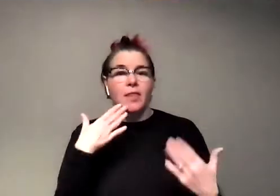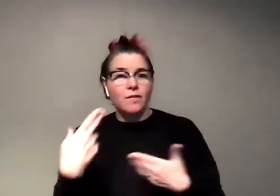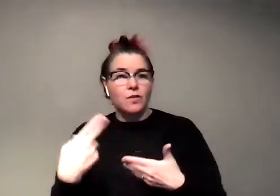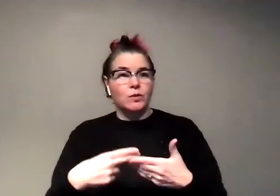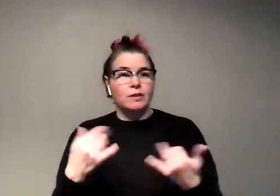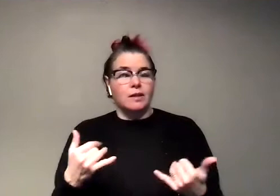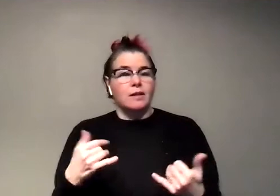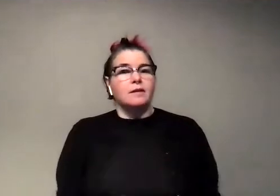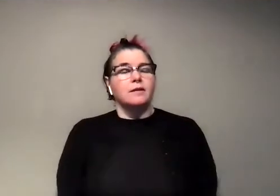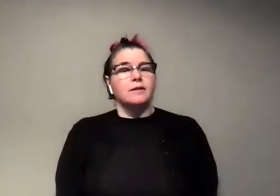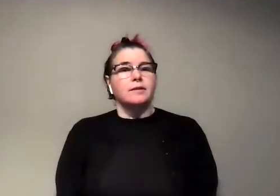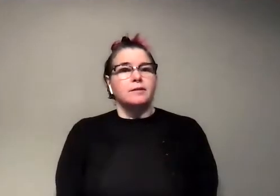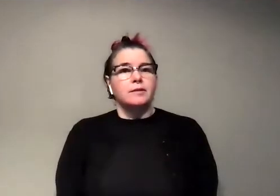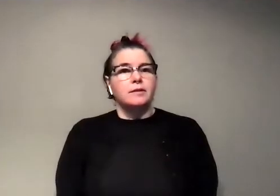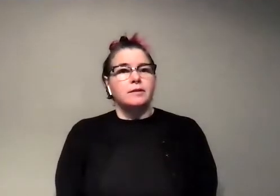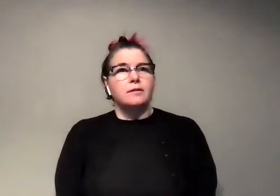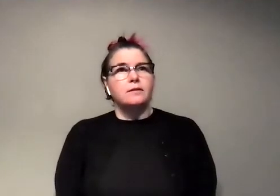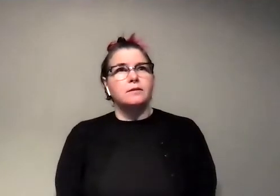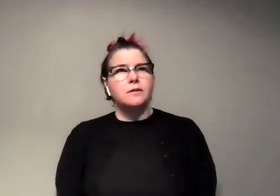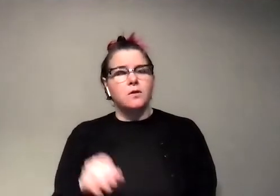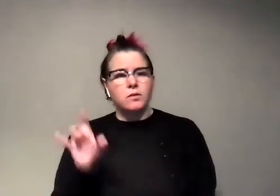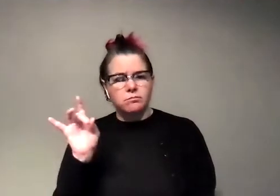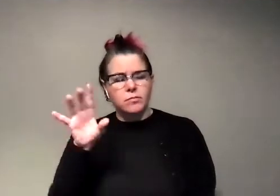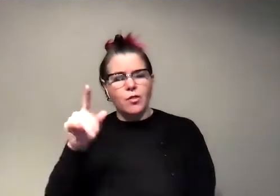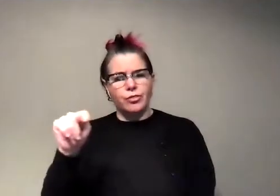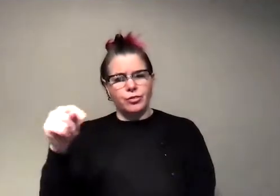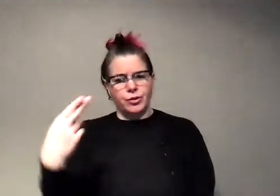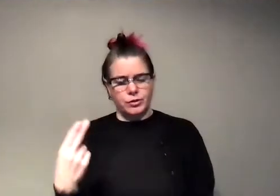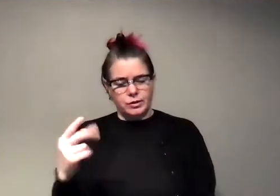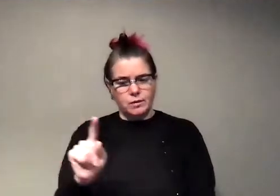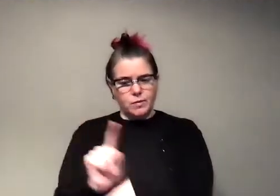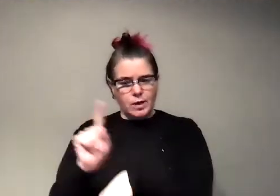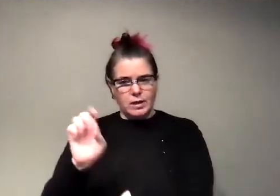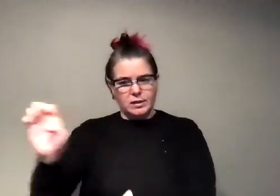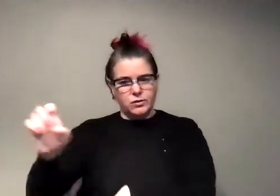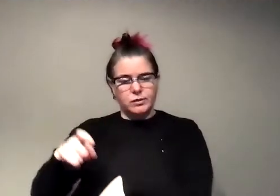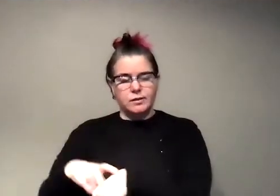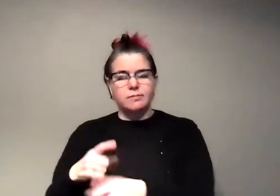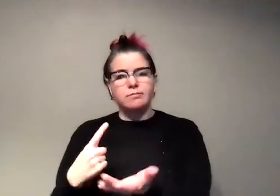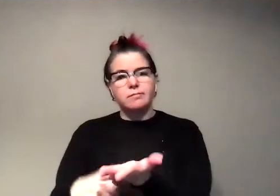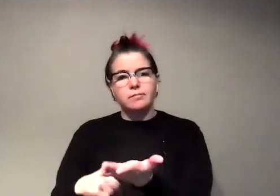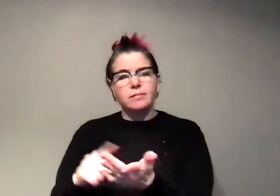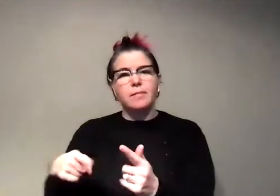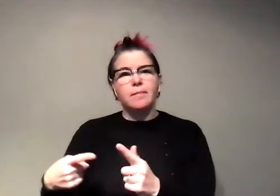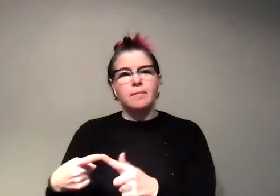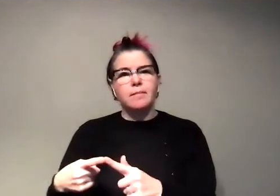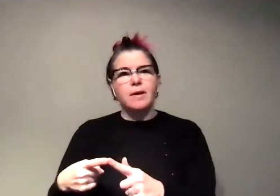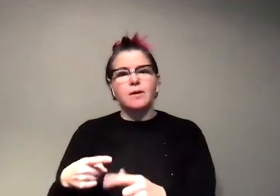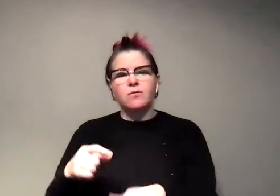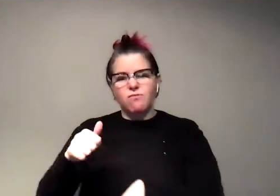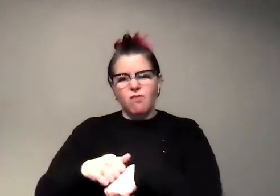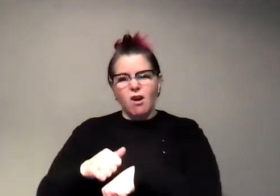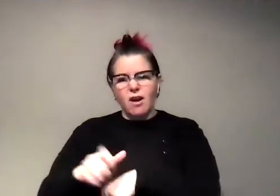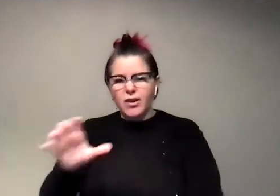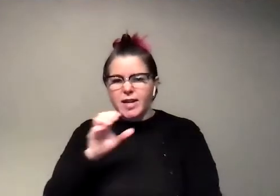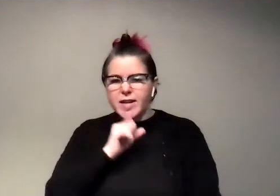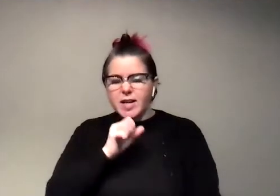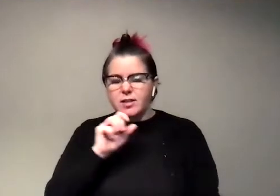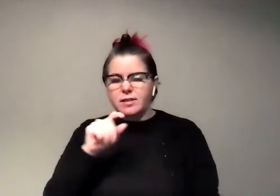today. As an update, on Thursday at 1 p.m. Eastern, we're going to be talking about how old rocks are with Peter